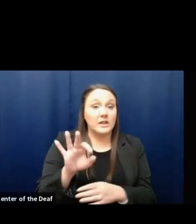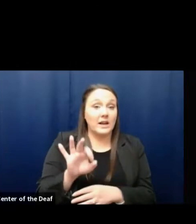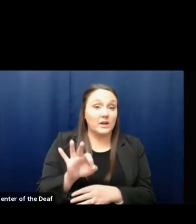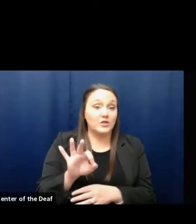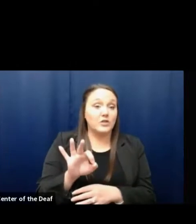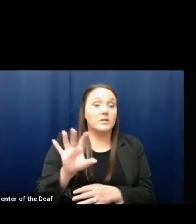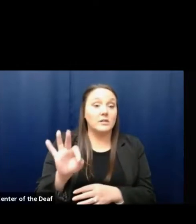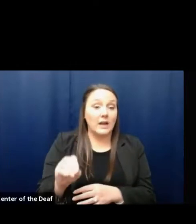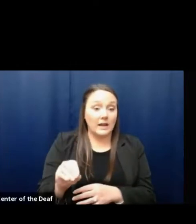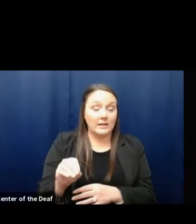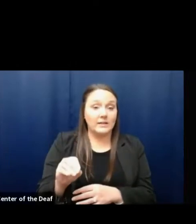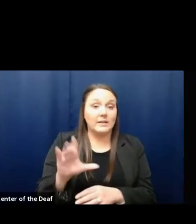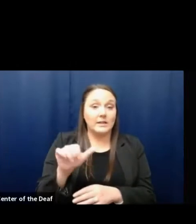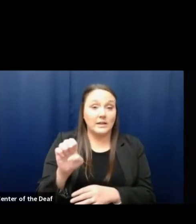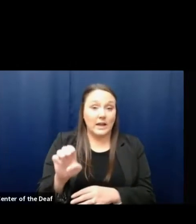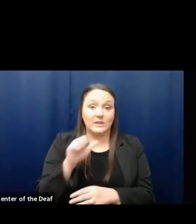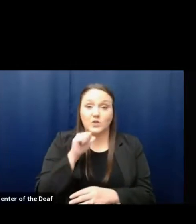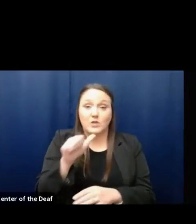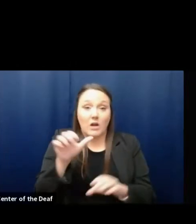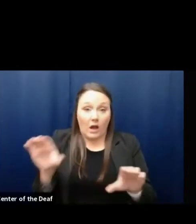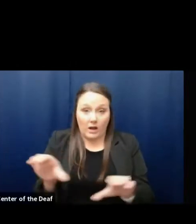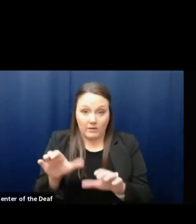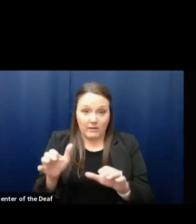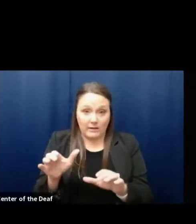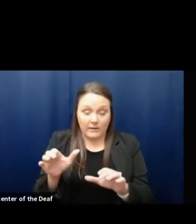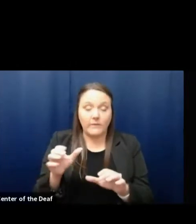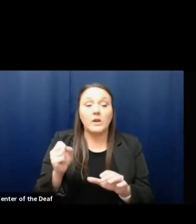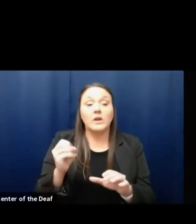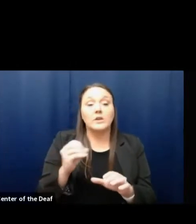9,990 of our cases are considered inactive, giving us